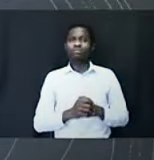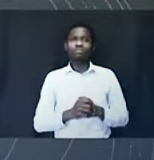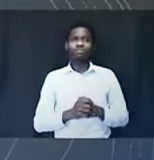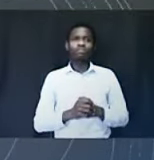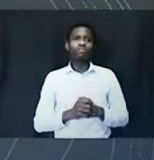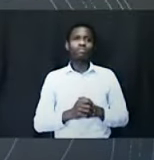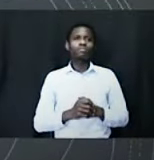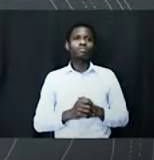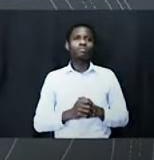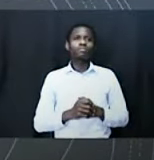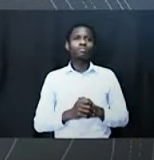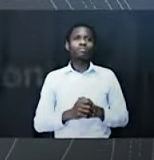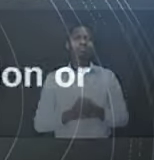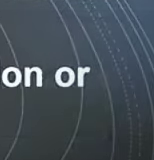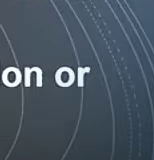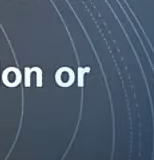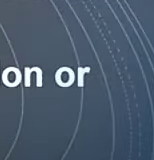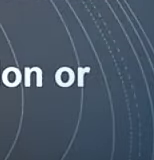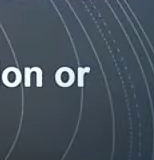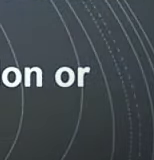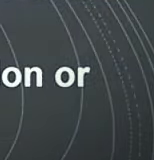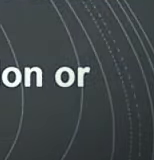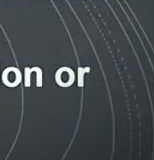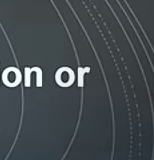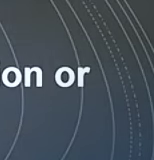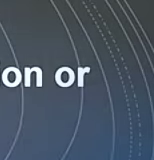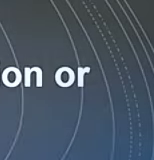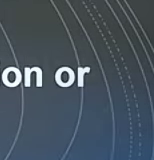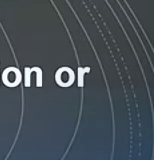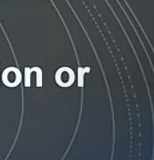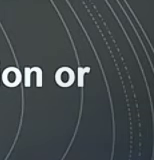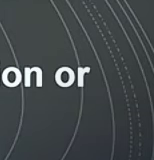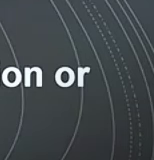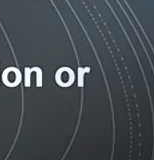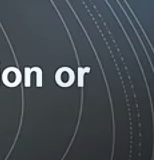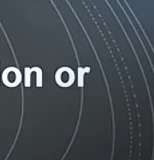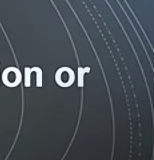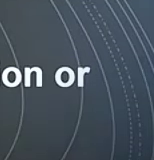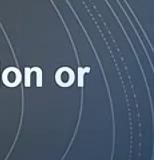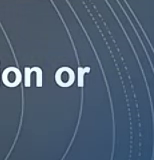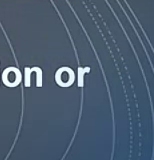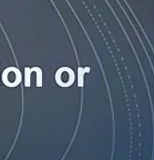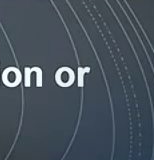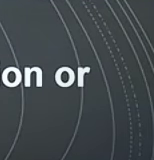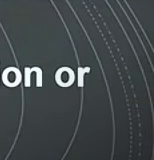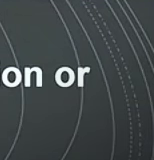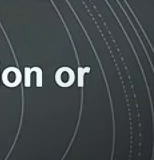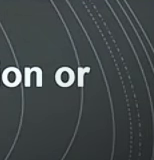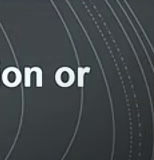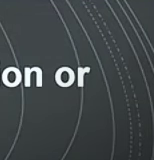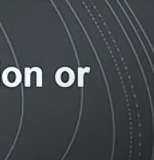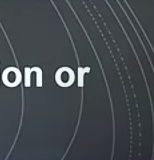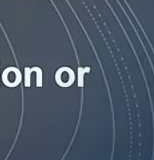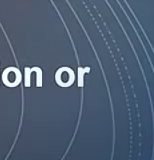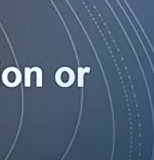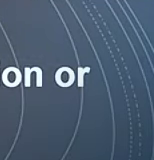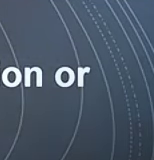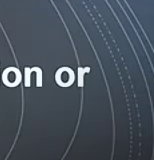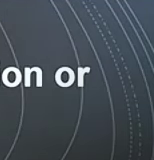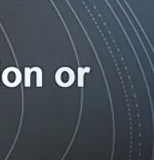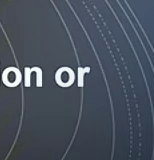There as a standard or an example. We are saying